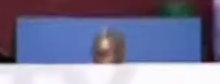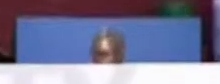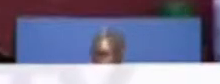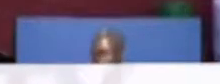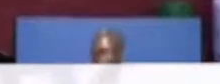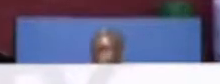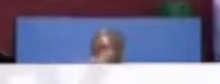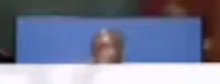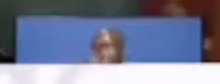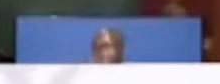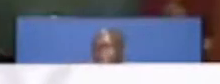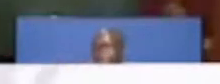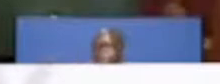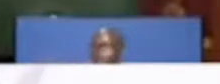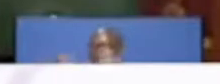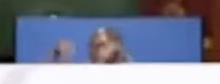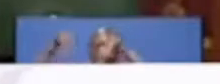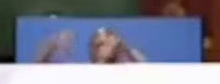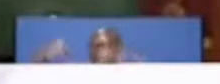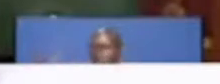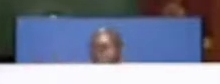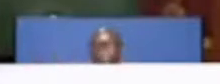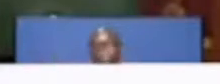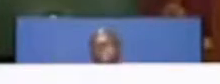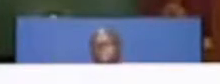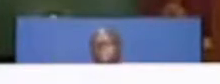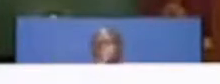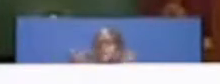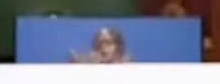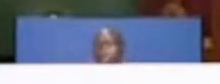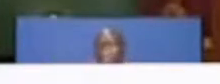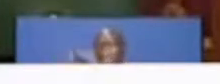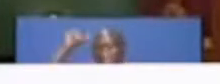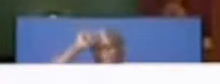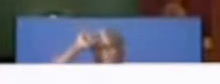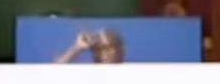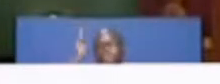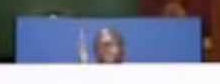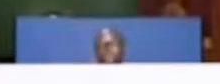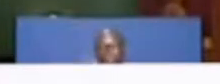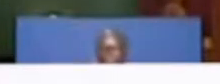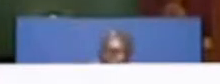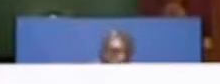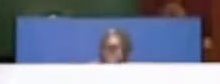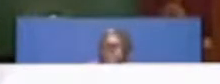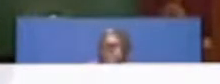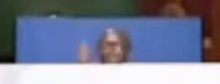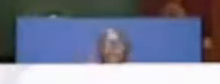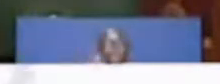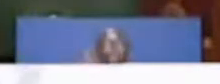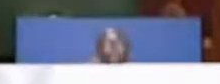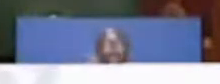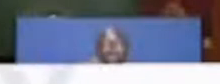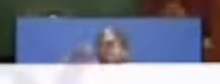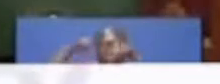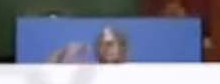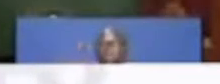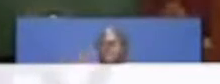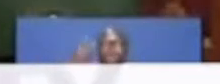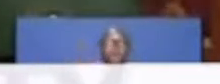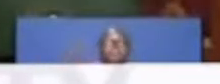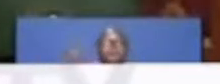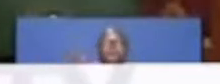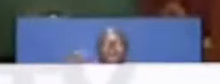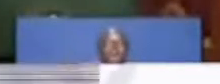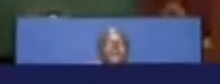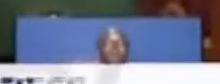Now I turn to devolution and how my administration has used the acceleration framework to multiply the economic